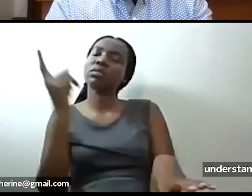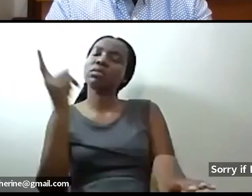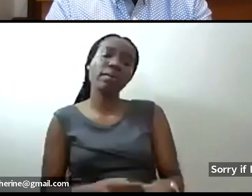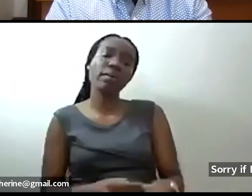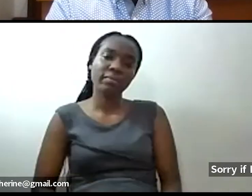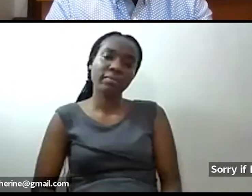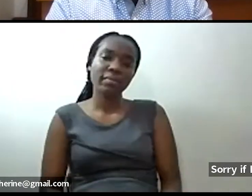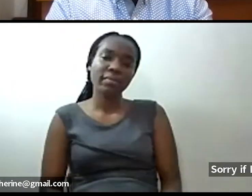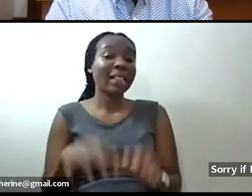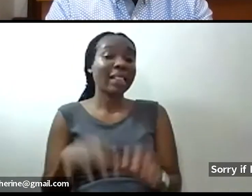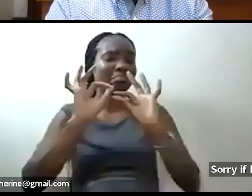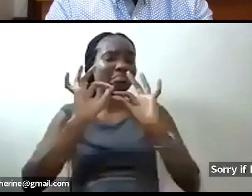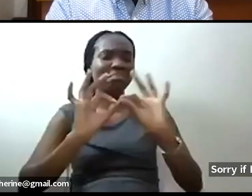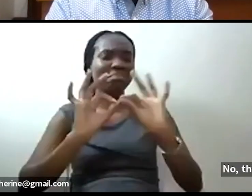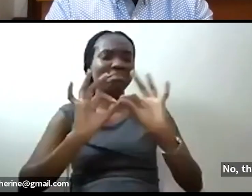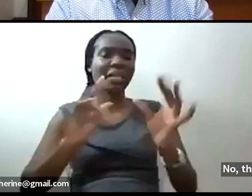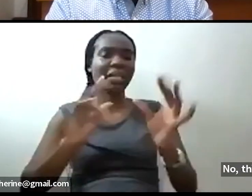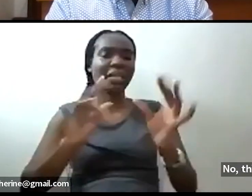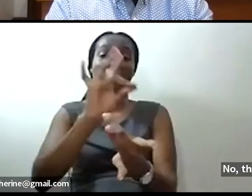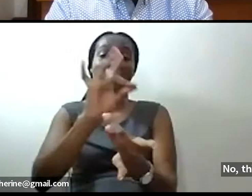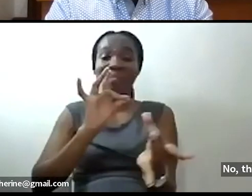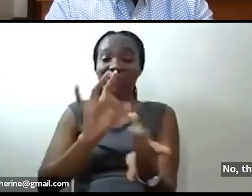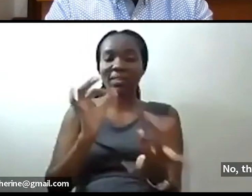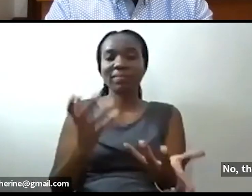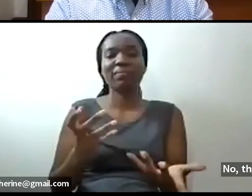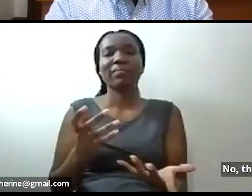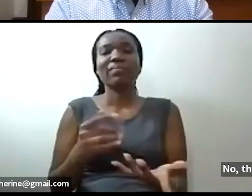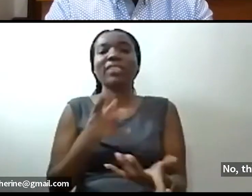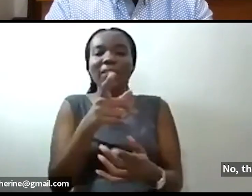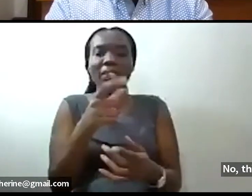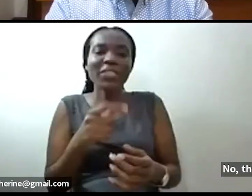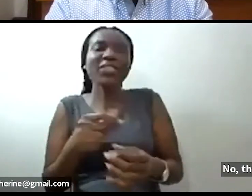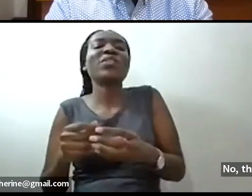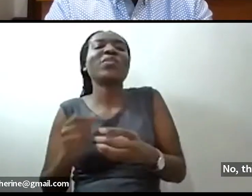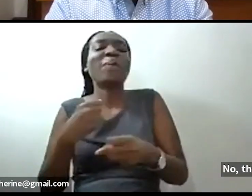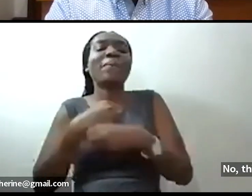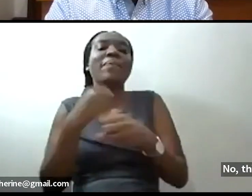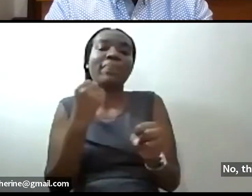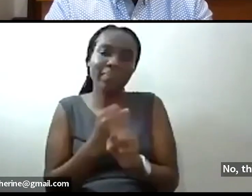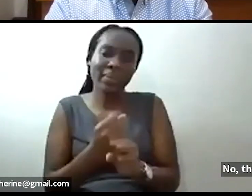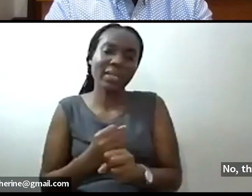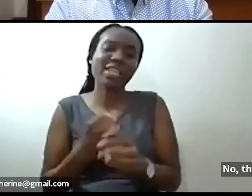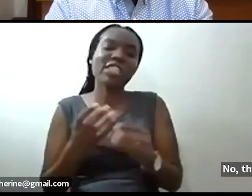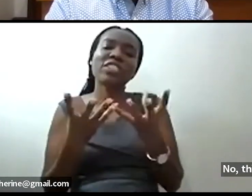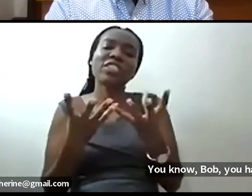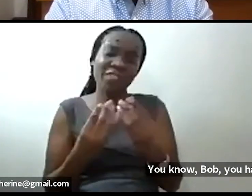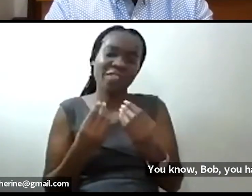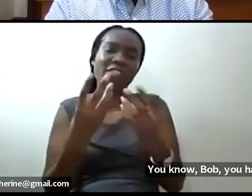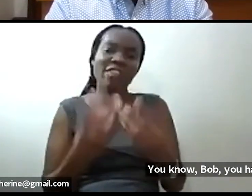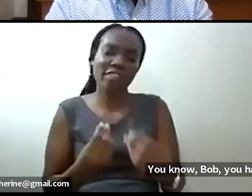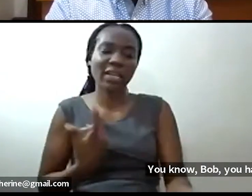just perfect. Do you know, Bob, you have literally demystified, which is what we seek to